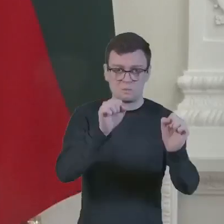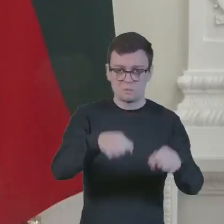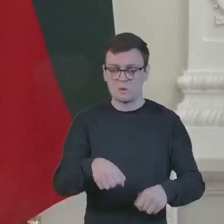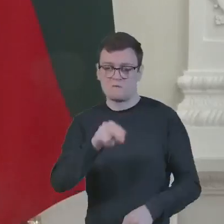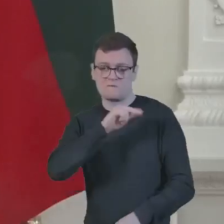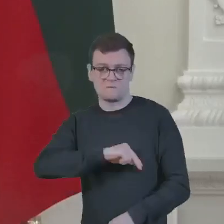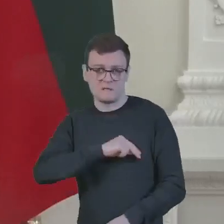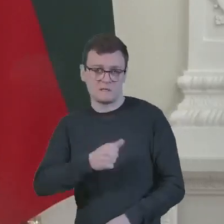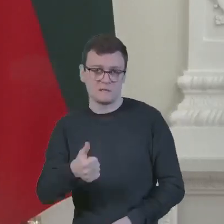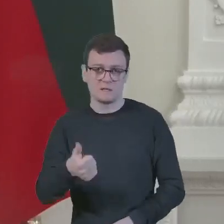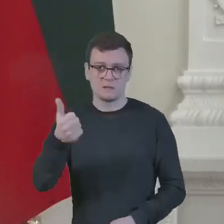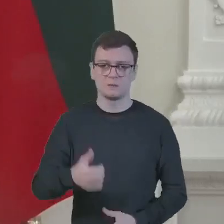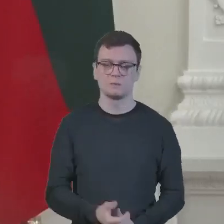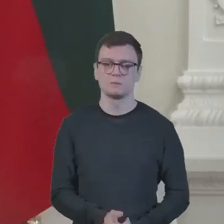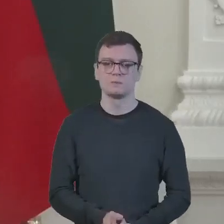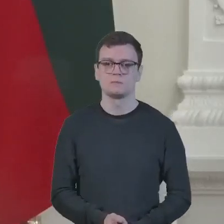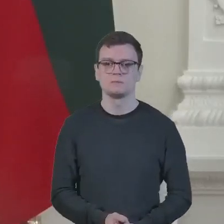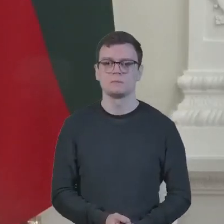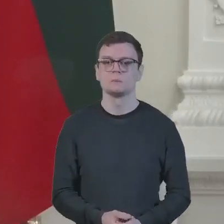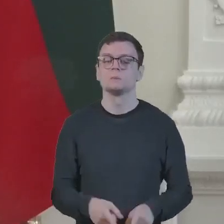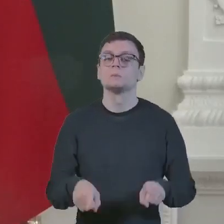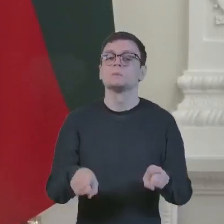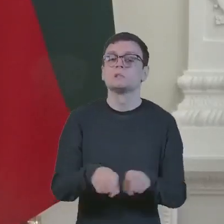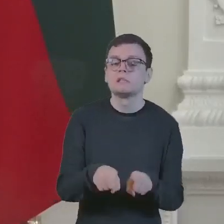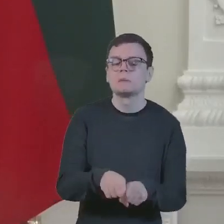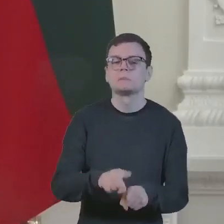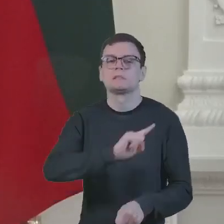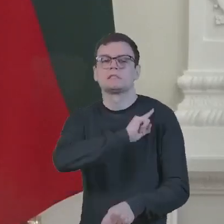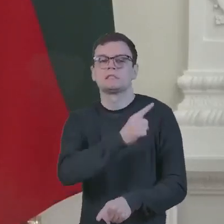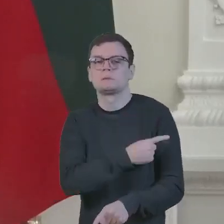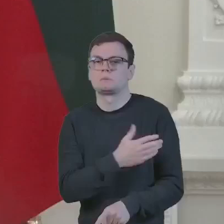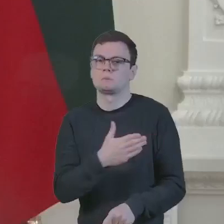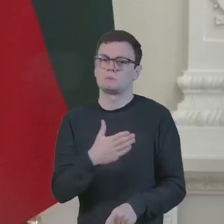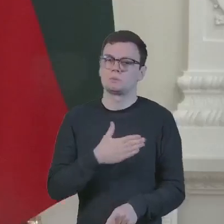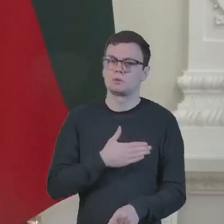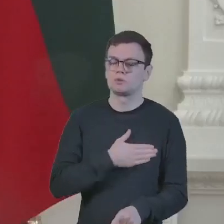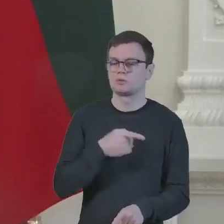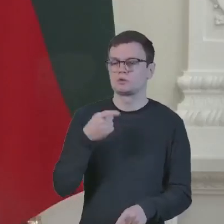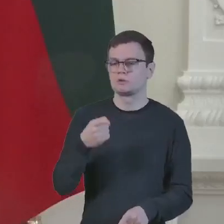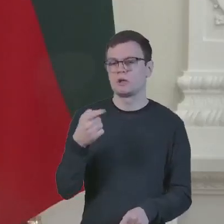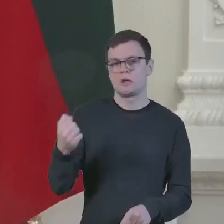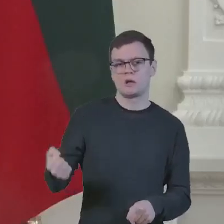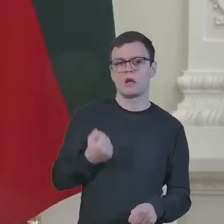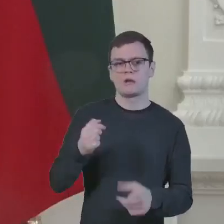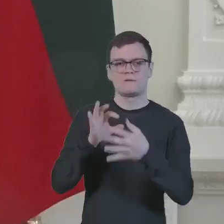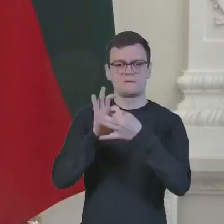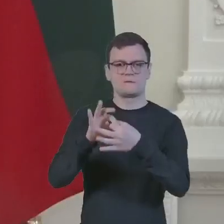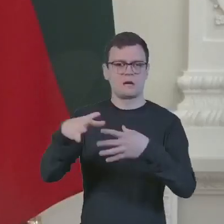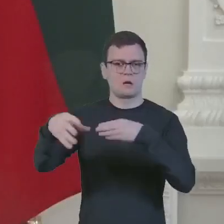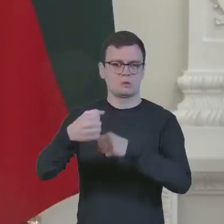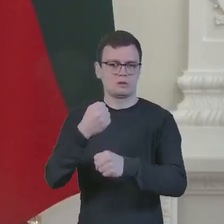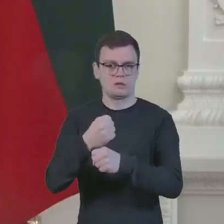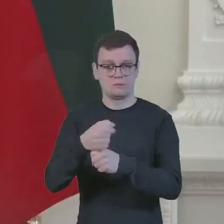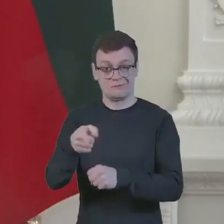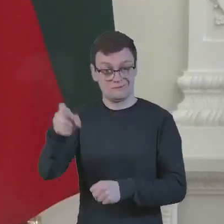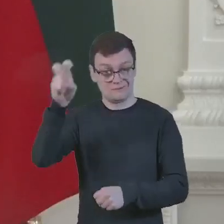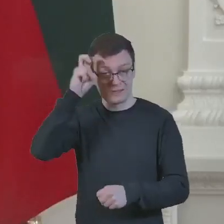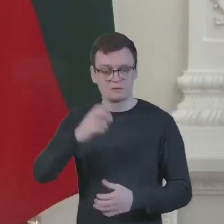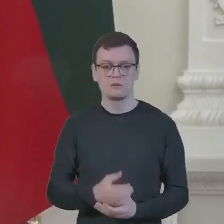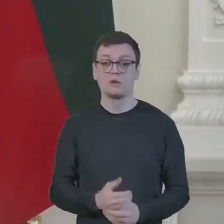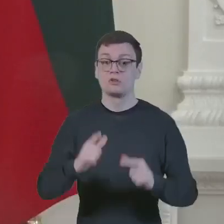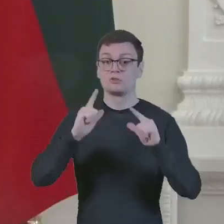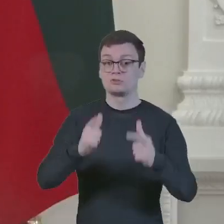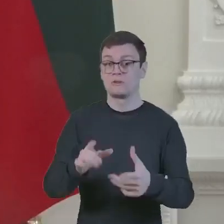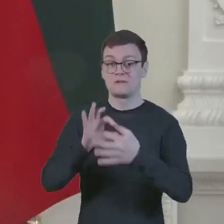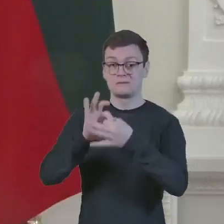improve the security control in the region, and it would also consolidate our military cooperation with